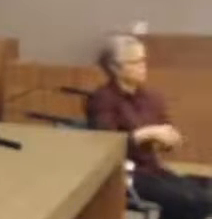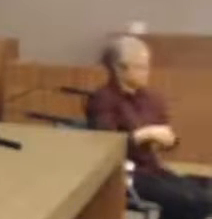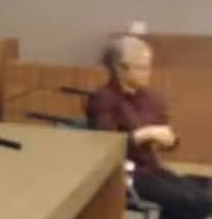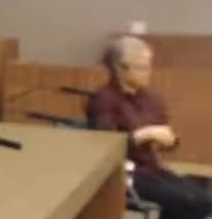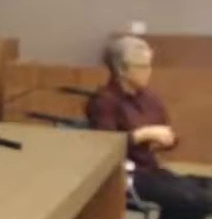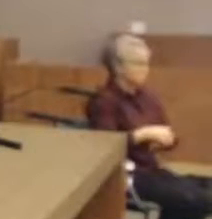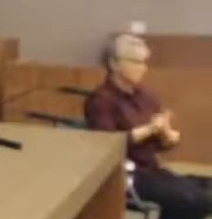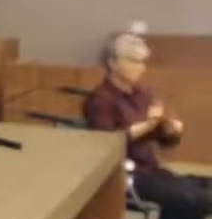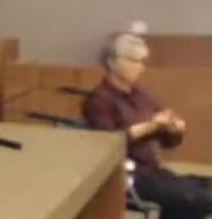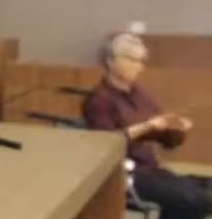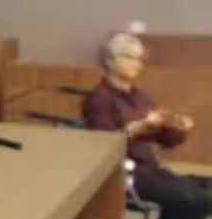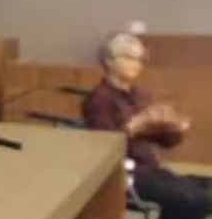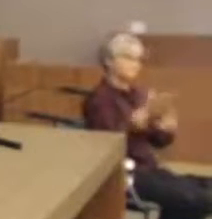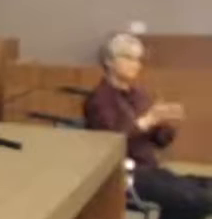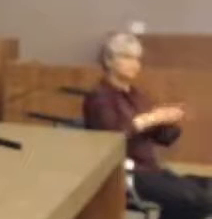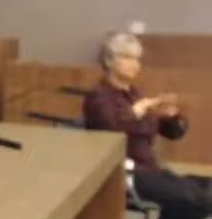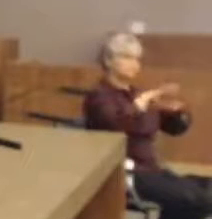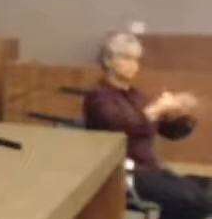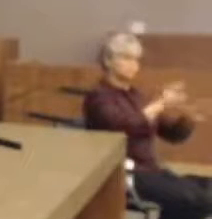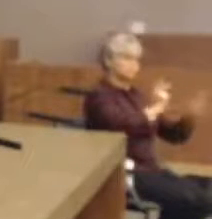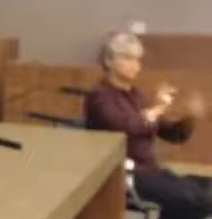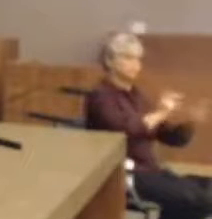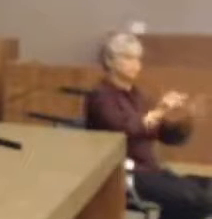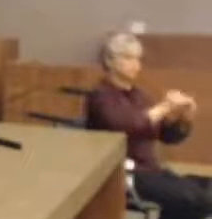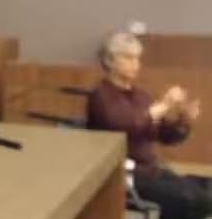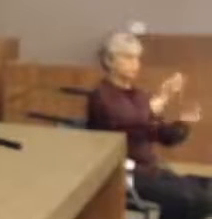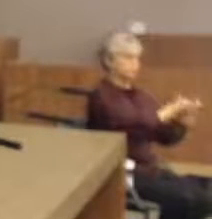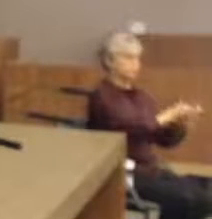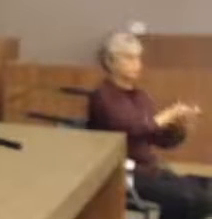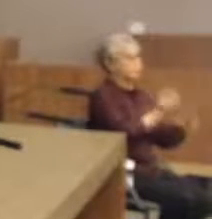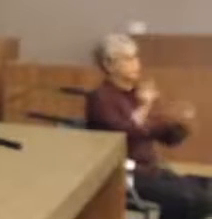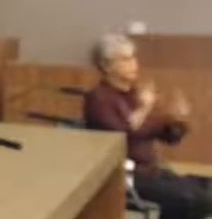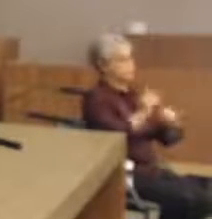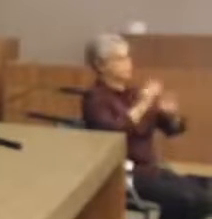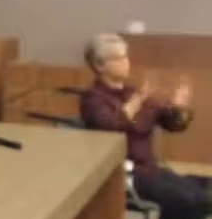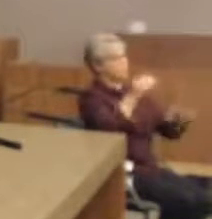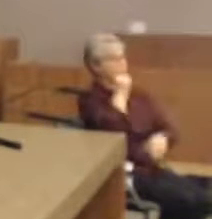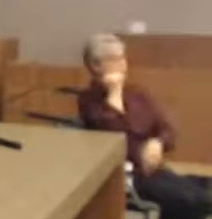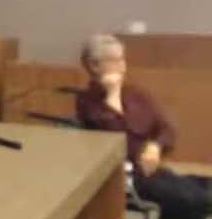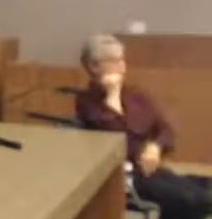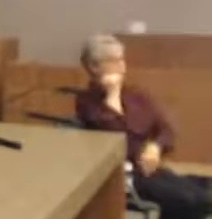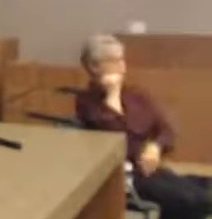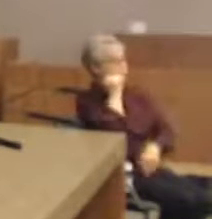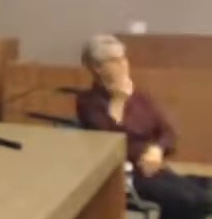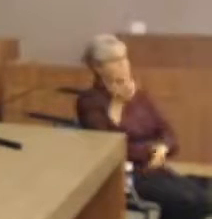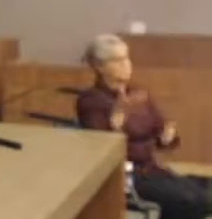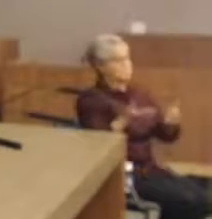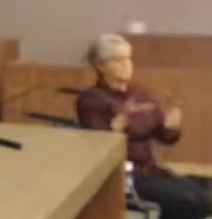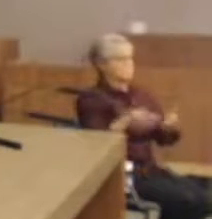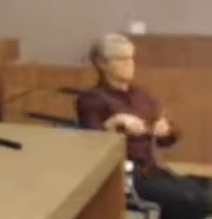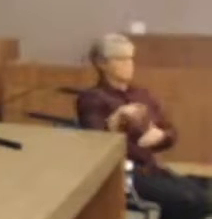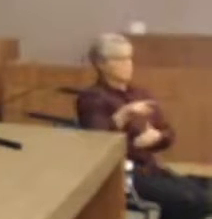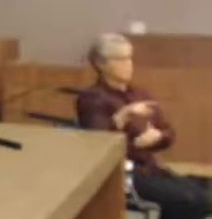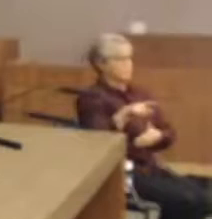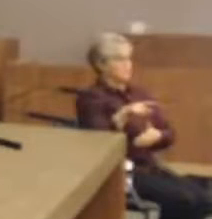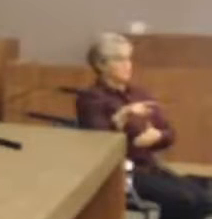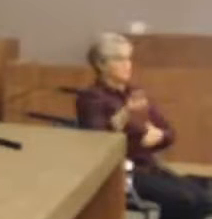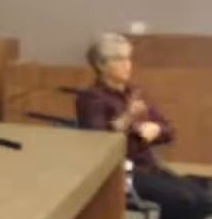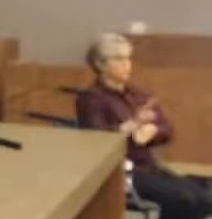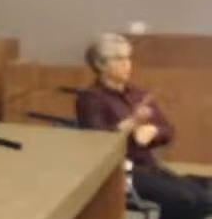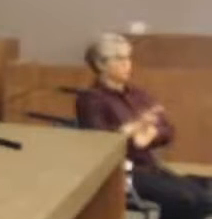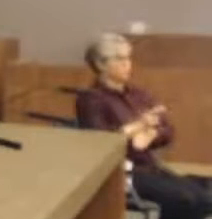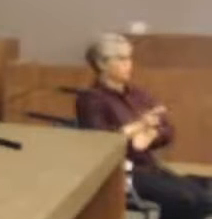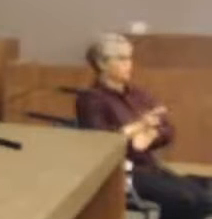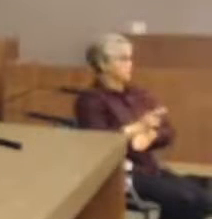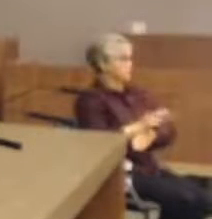this is harder with, right? We work with homeless people, and maybe they're using substances. It doesn't mean that they weren't a victim of a crime, but they're not a